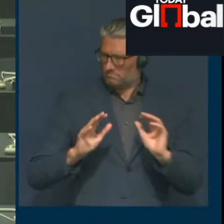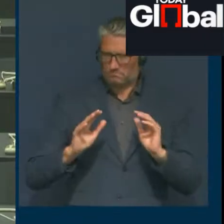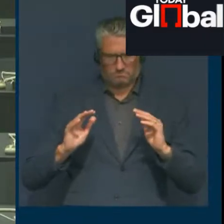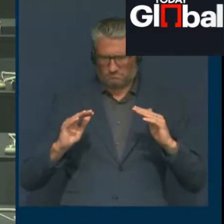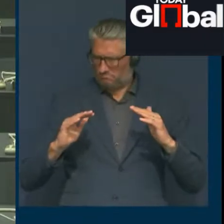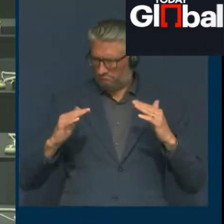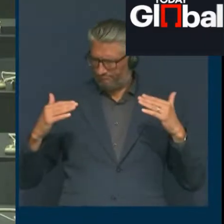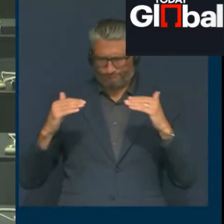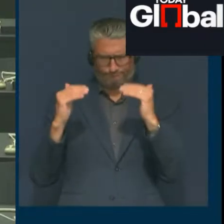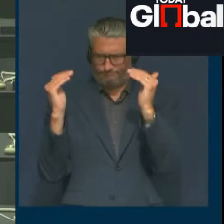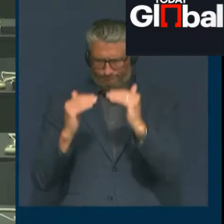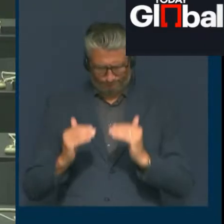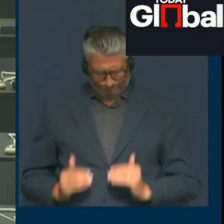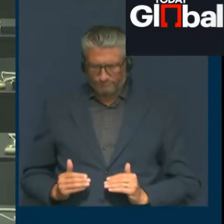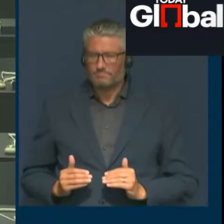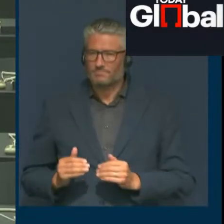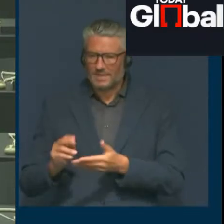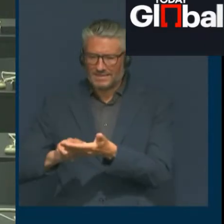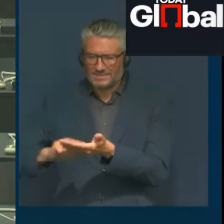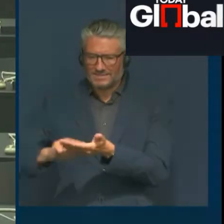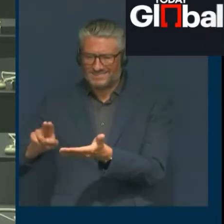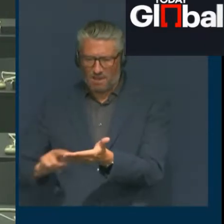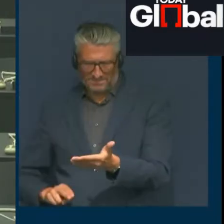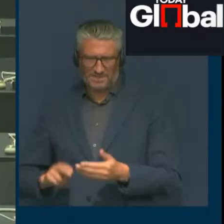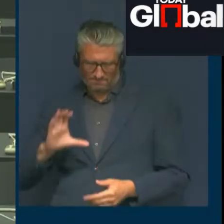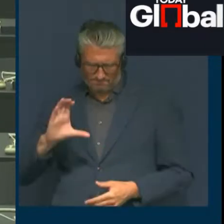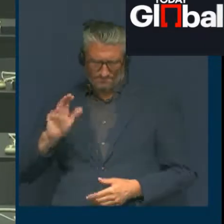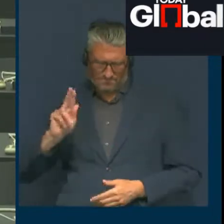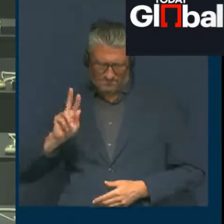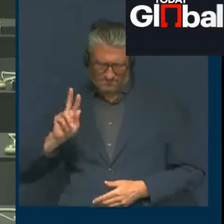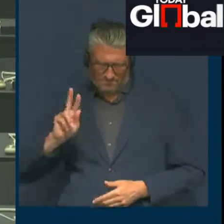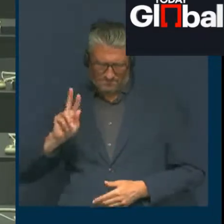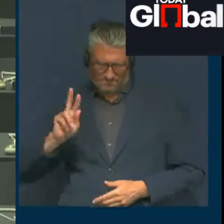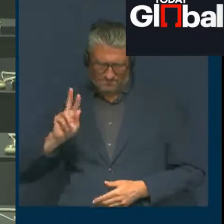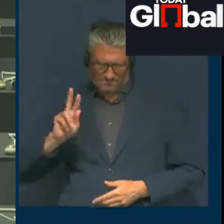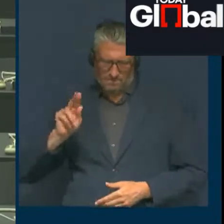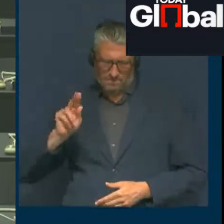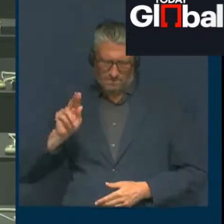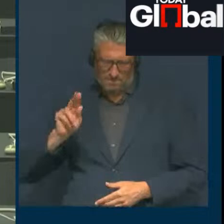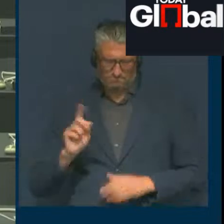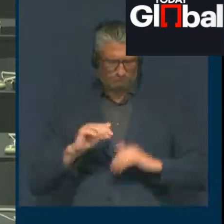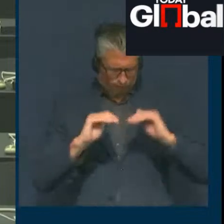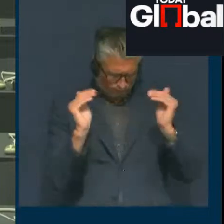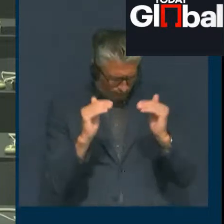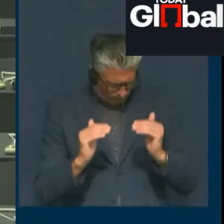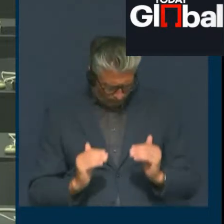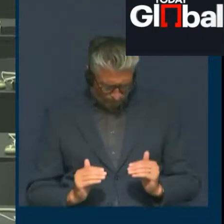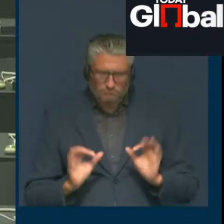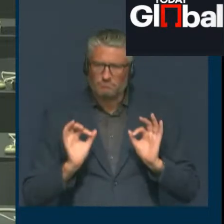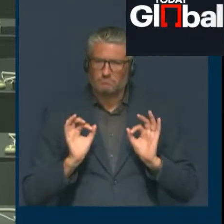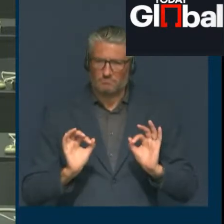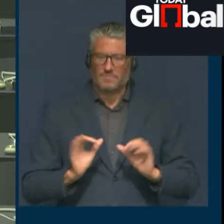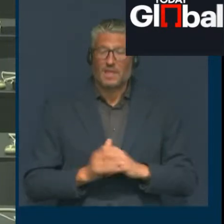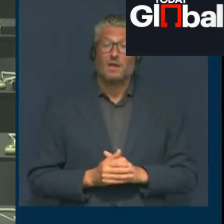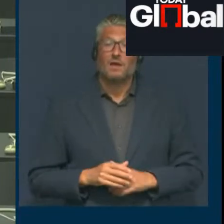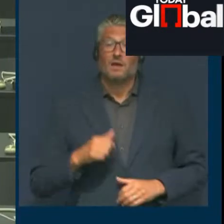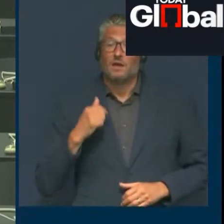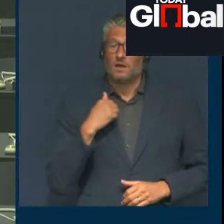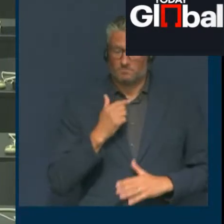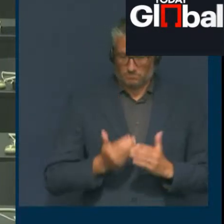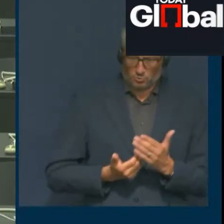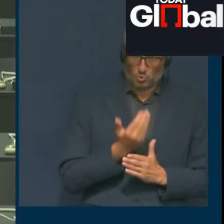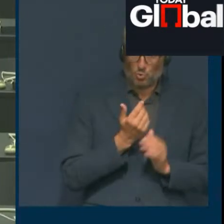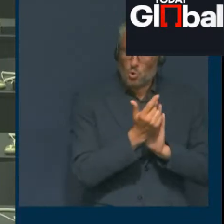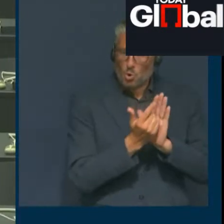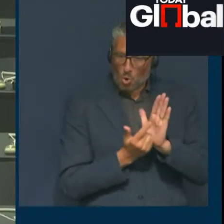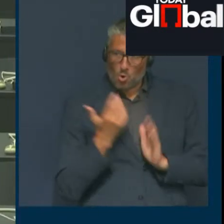This law has adopted a human rights-based approach. The law restates the principles of